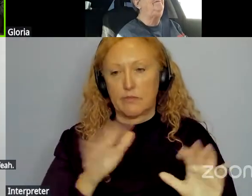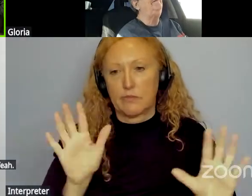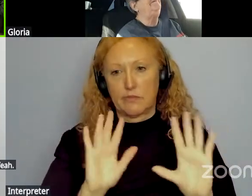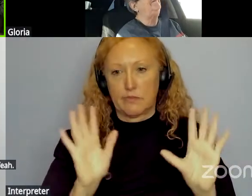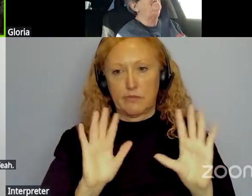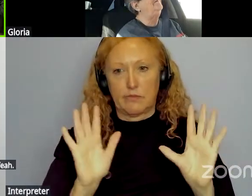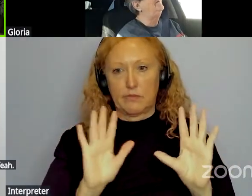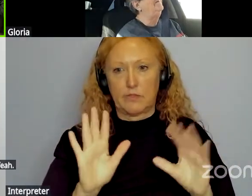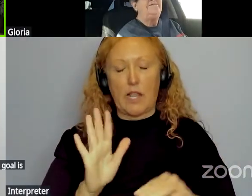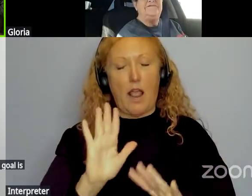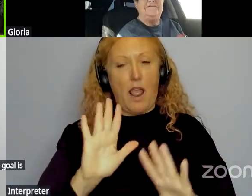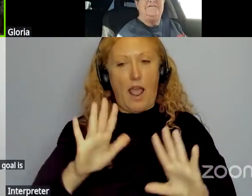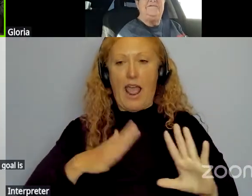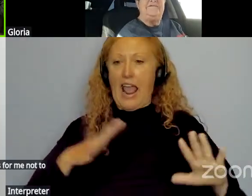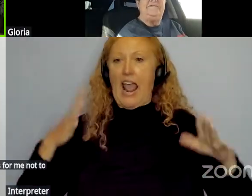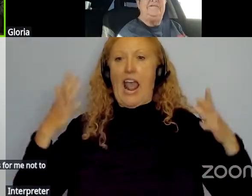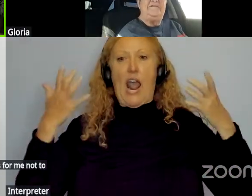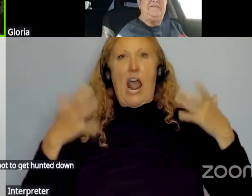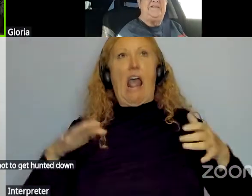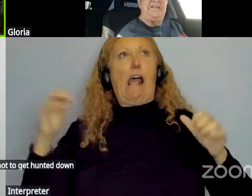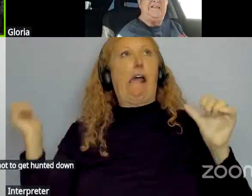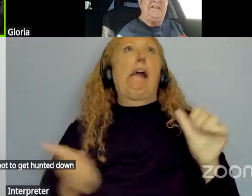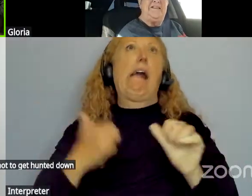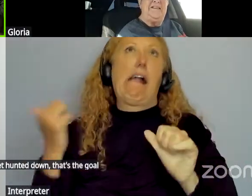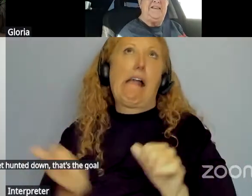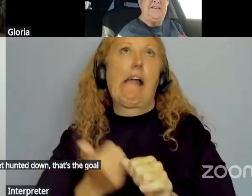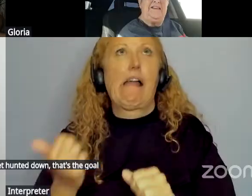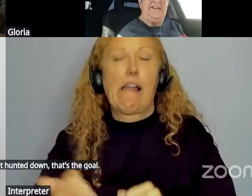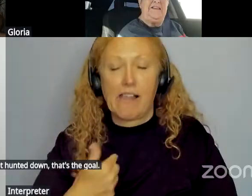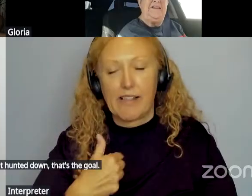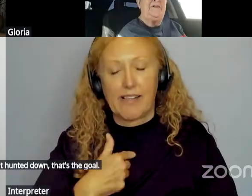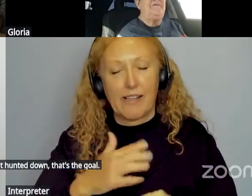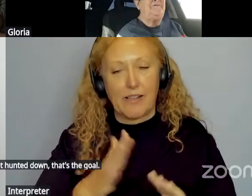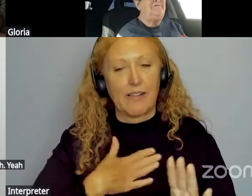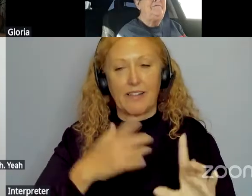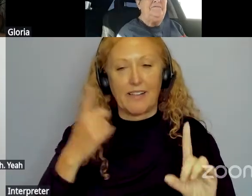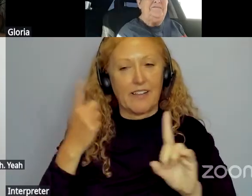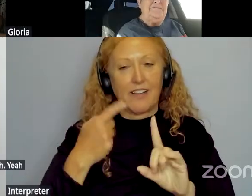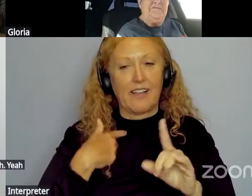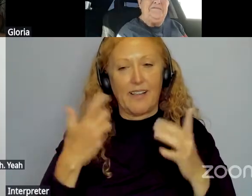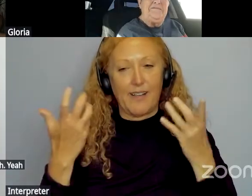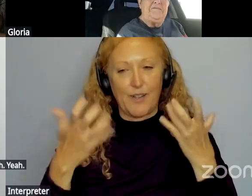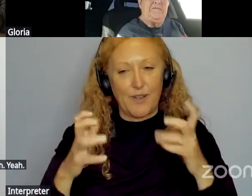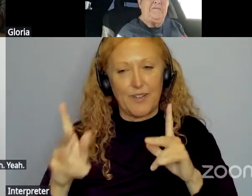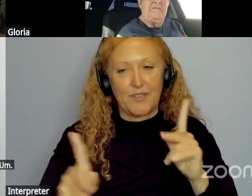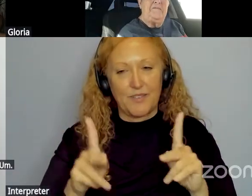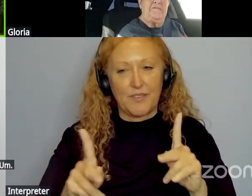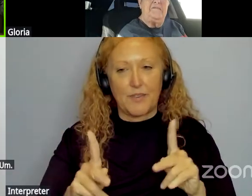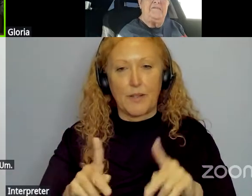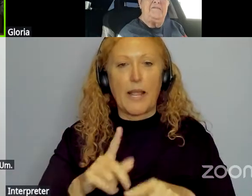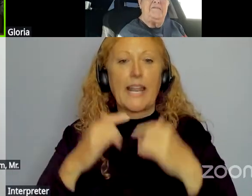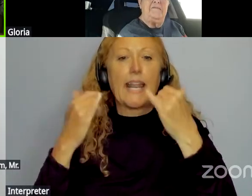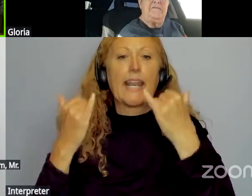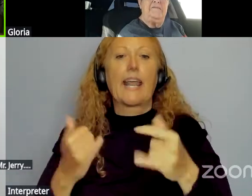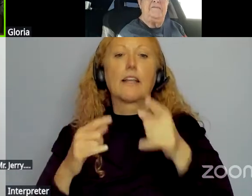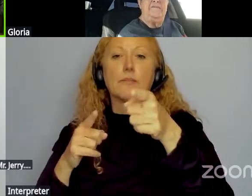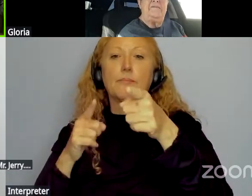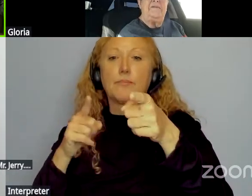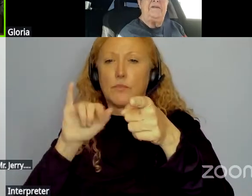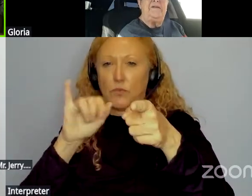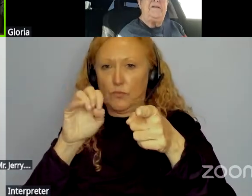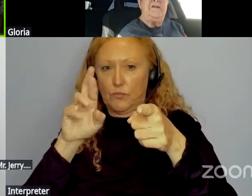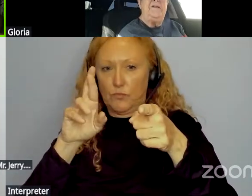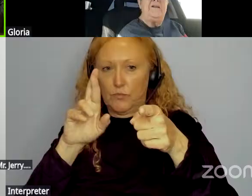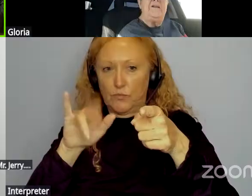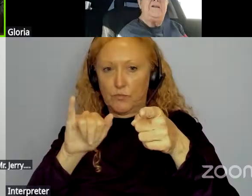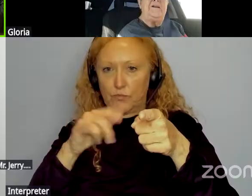The goal is for me not to get hunted down. That's the goal. Yeah. Um, Mr. Jerry, you